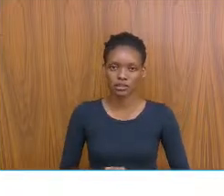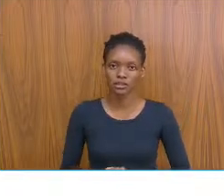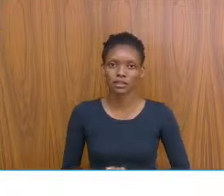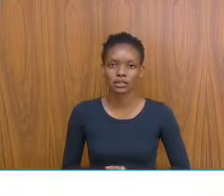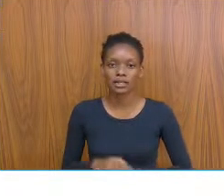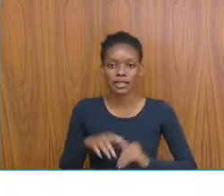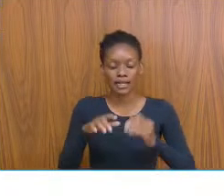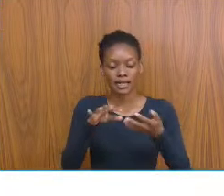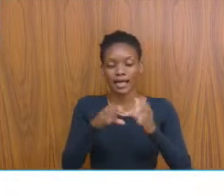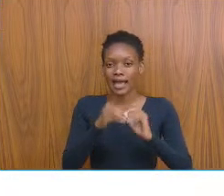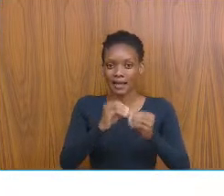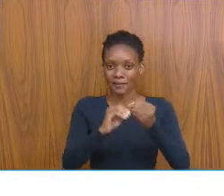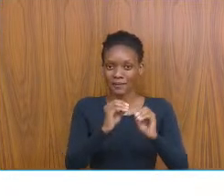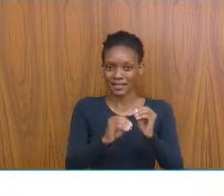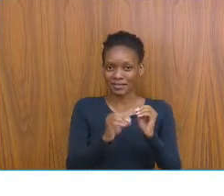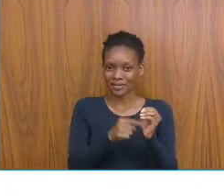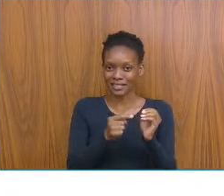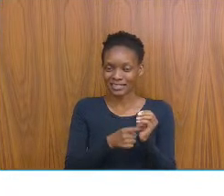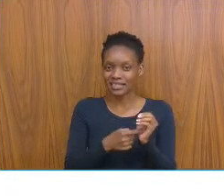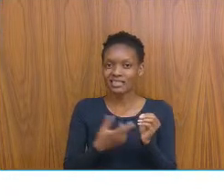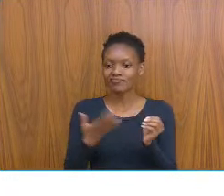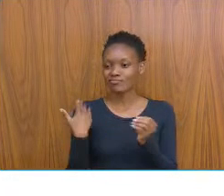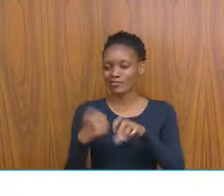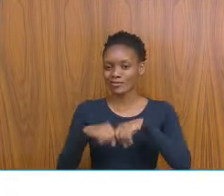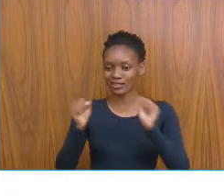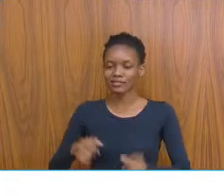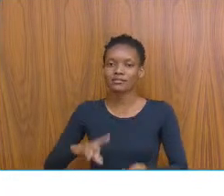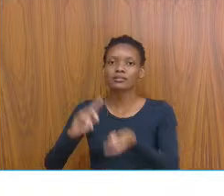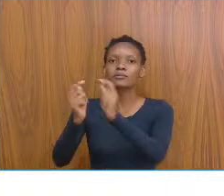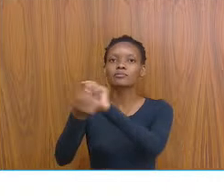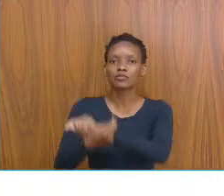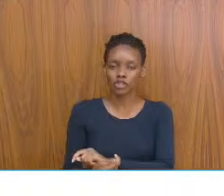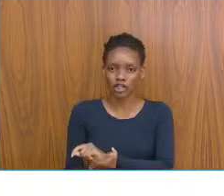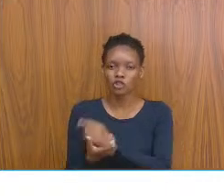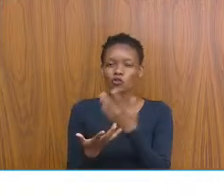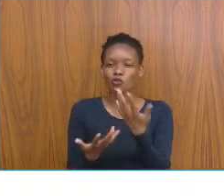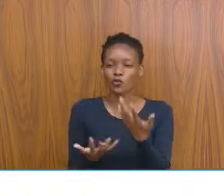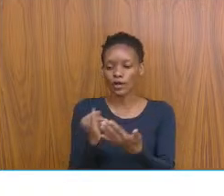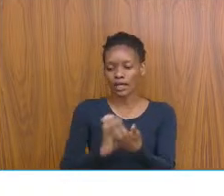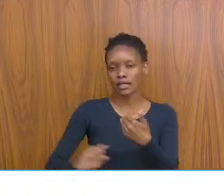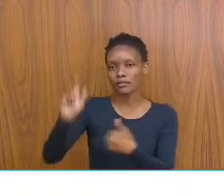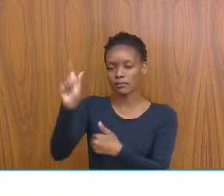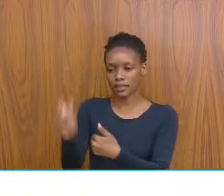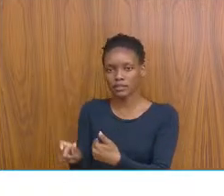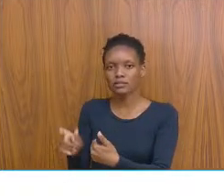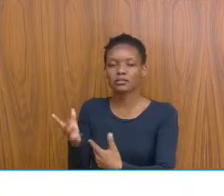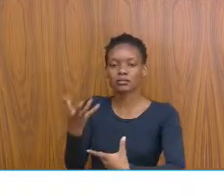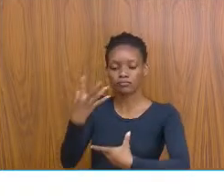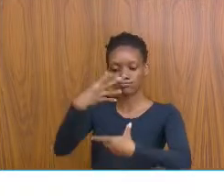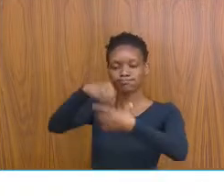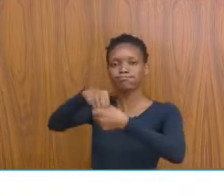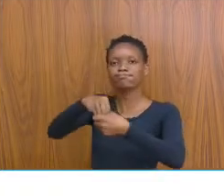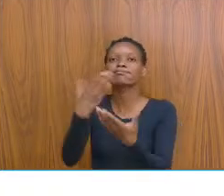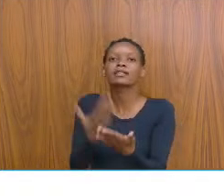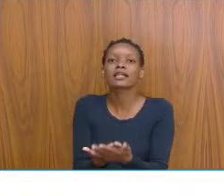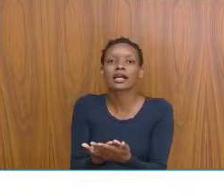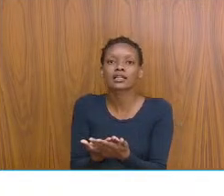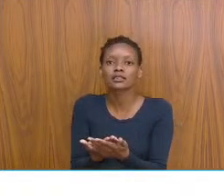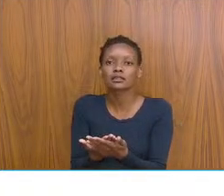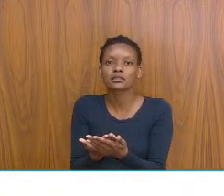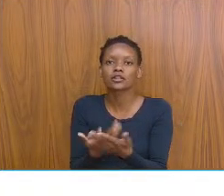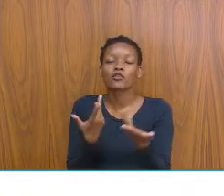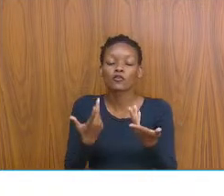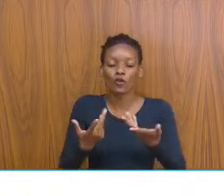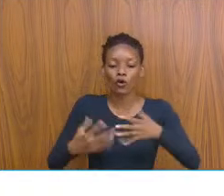This amendment revised the electoral system to allow independent candidates to contest the